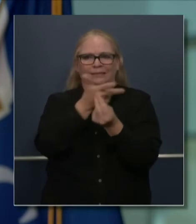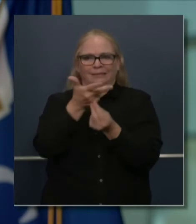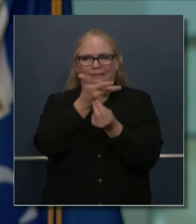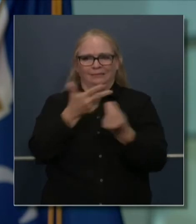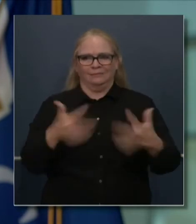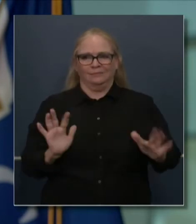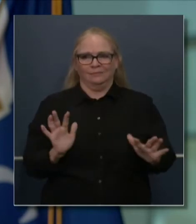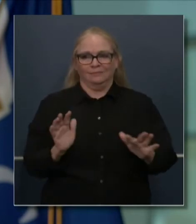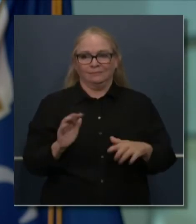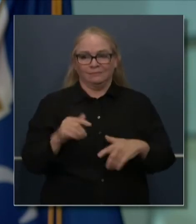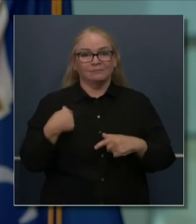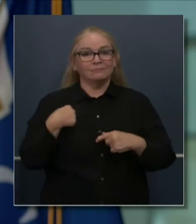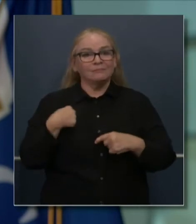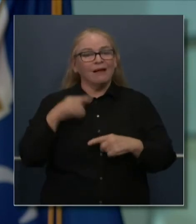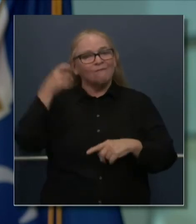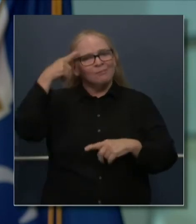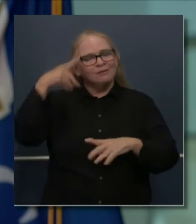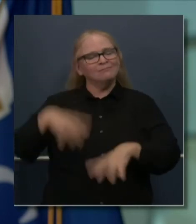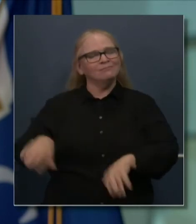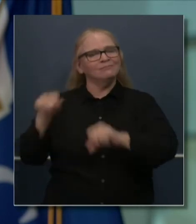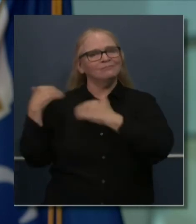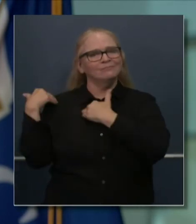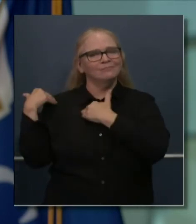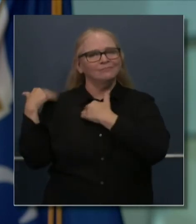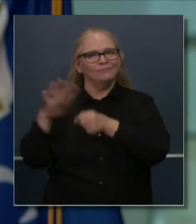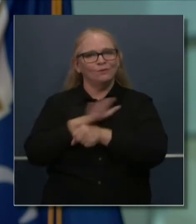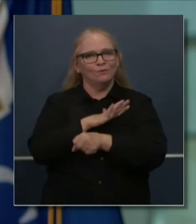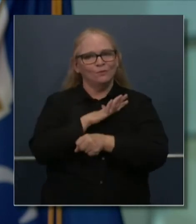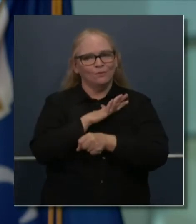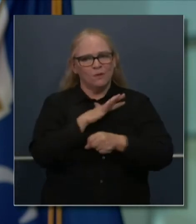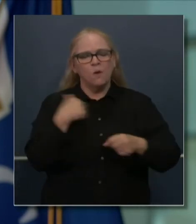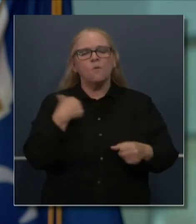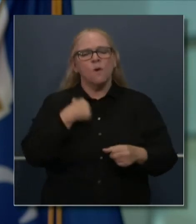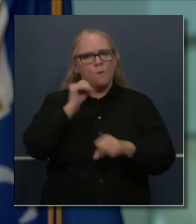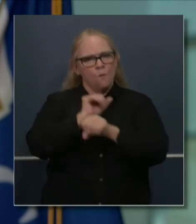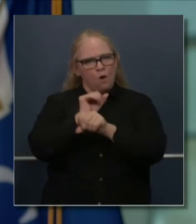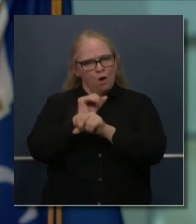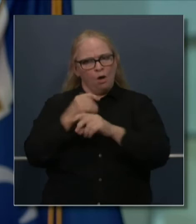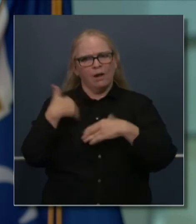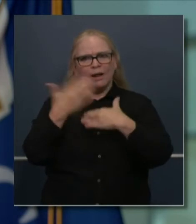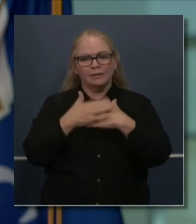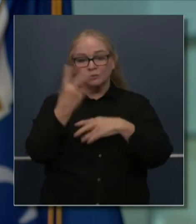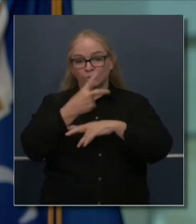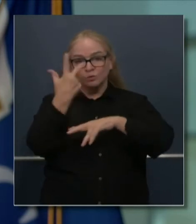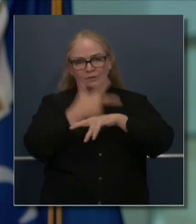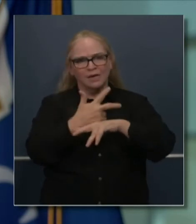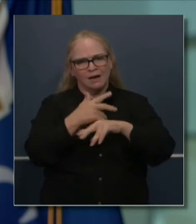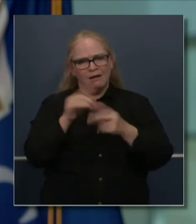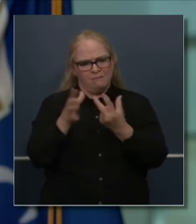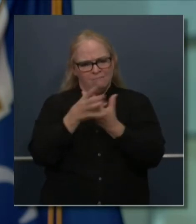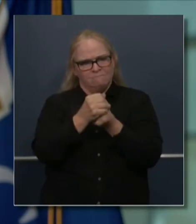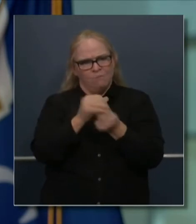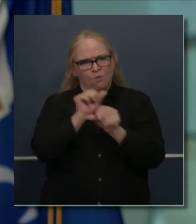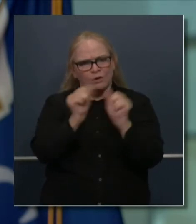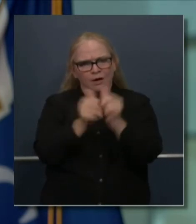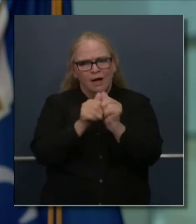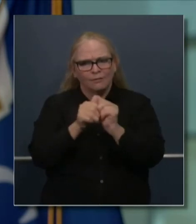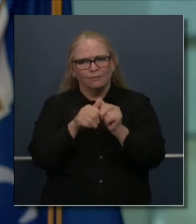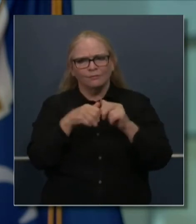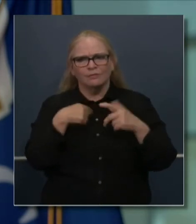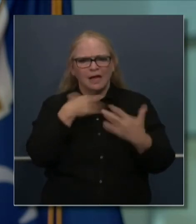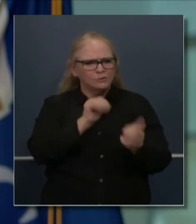issue in the immediate, to the extent we can, mitigate the impacts over the next 72 hours, and then address these things